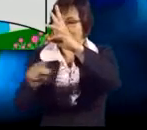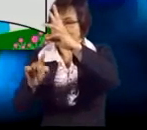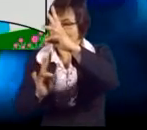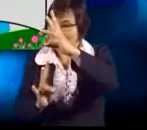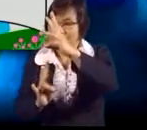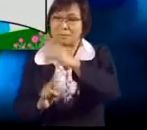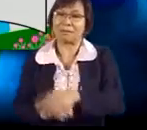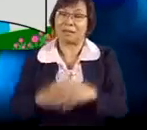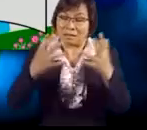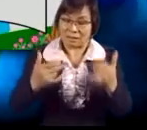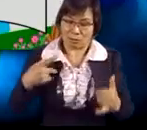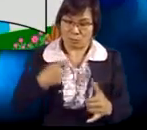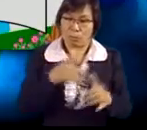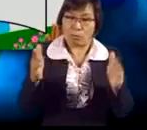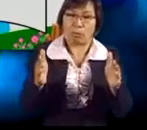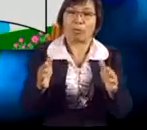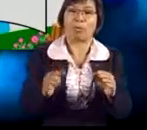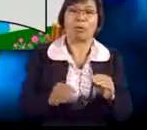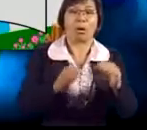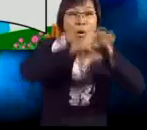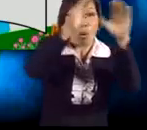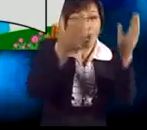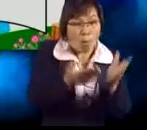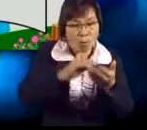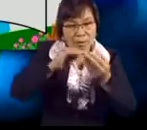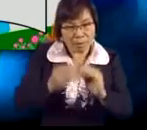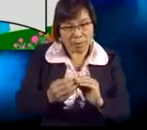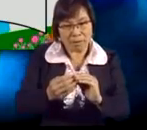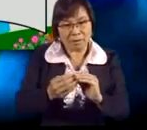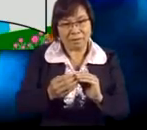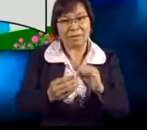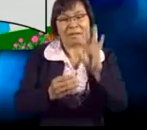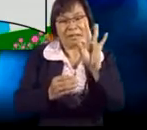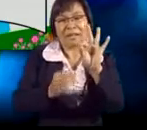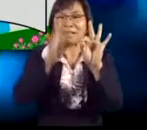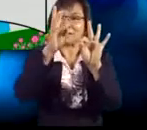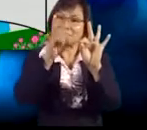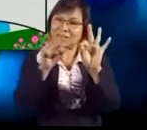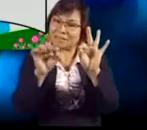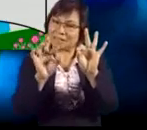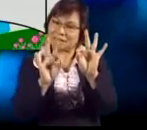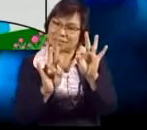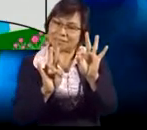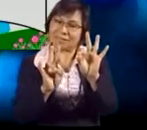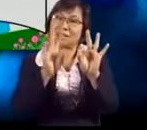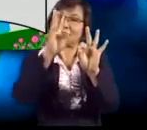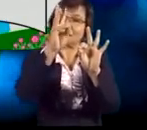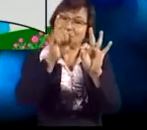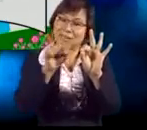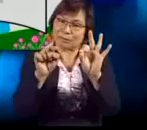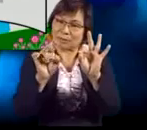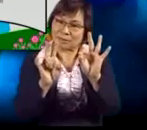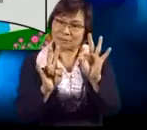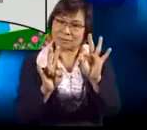6/7 or 6/7. Now we put the sum of the whole numbers together